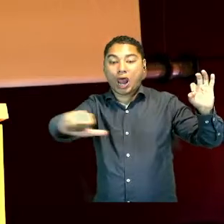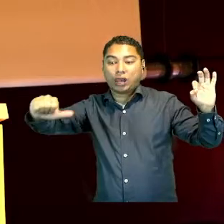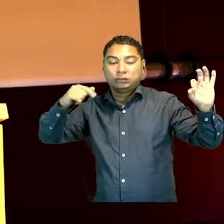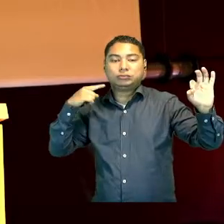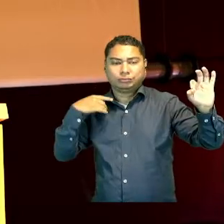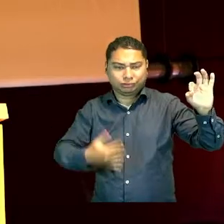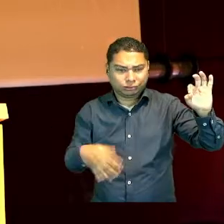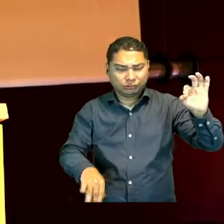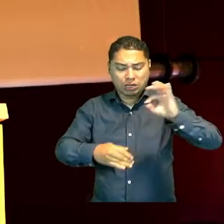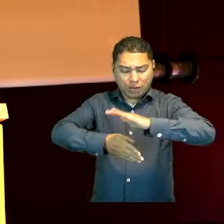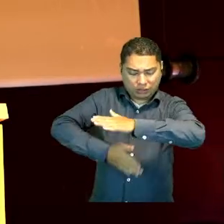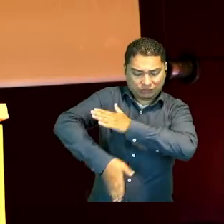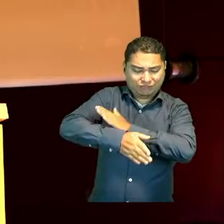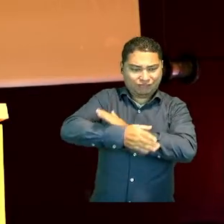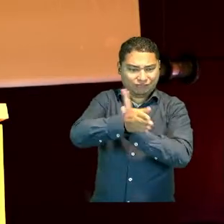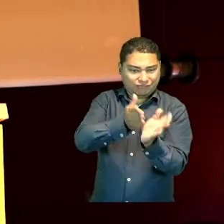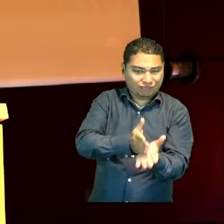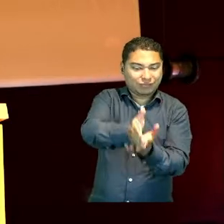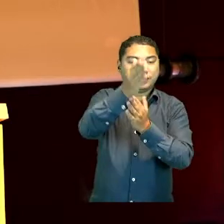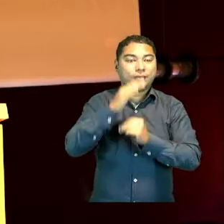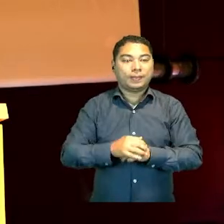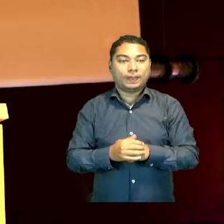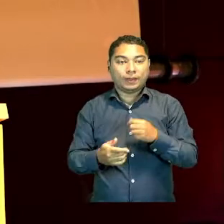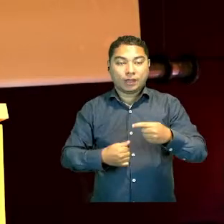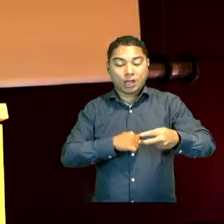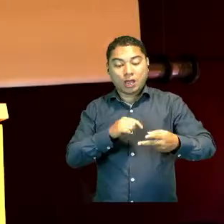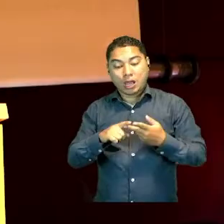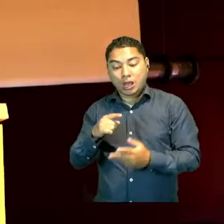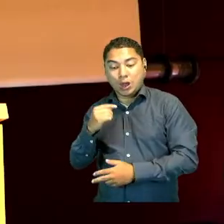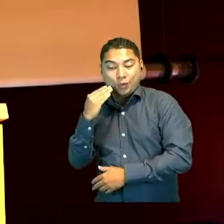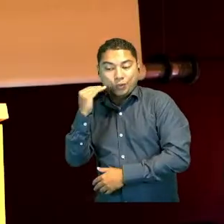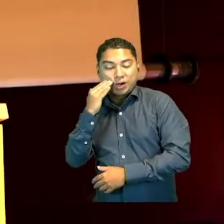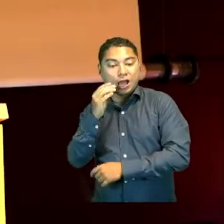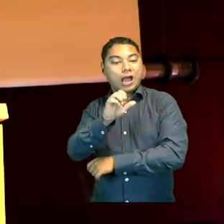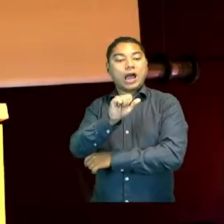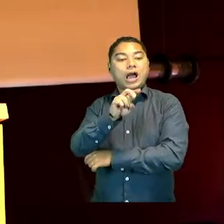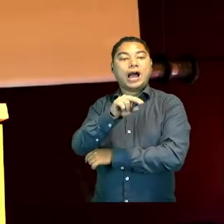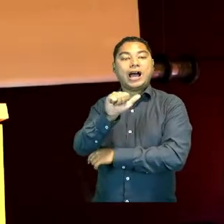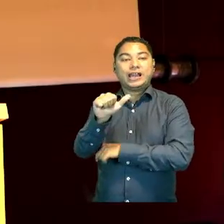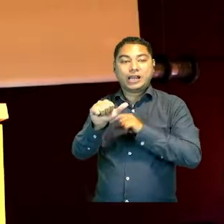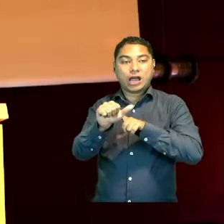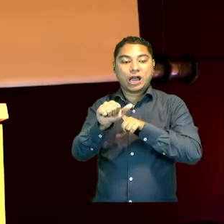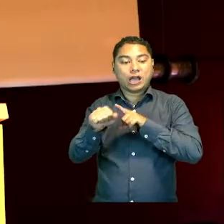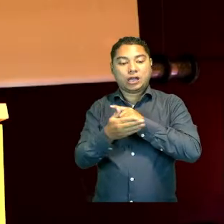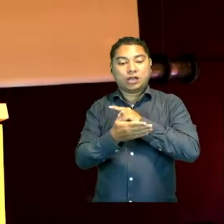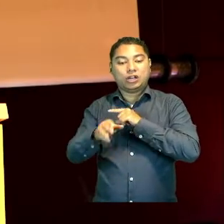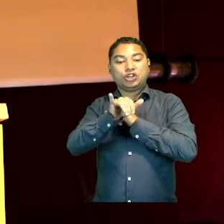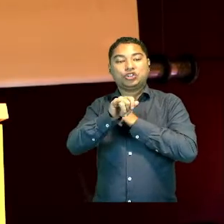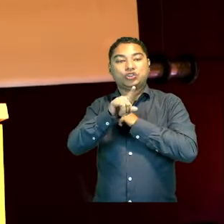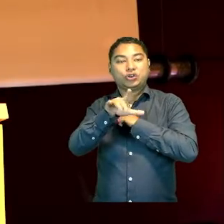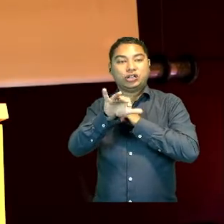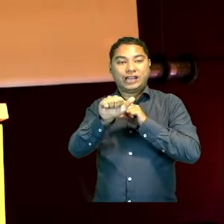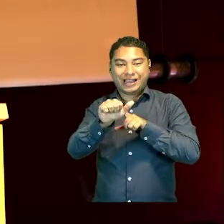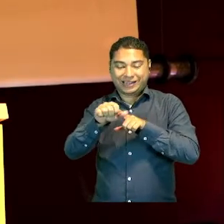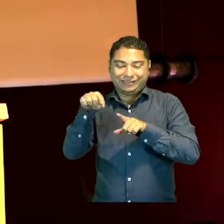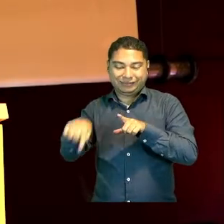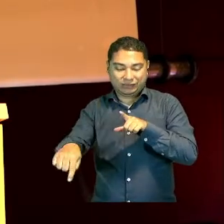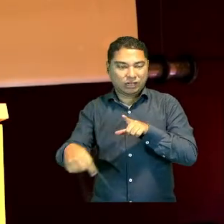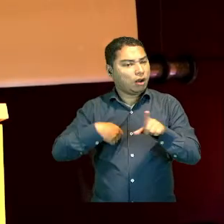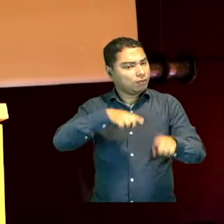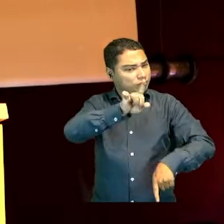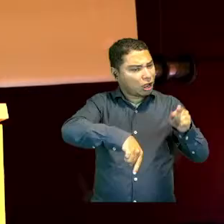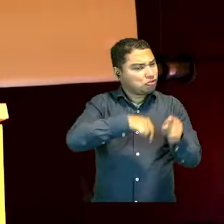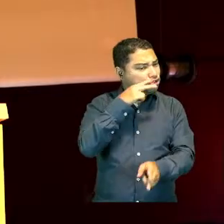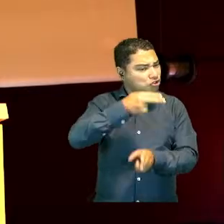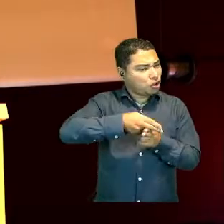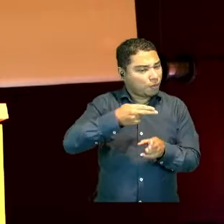It was Anna Julia Cooper, some of you may know her name, who wrote in 1892 a book called